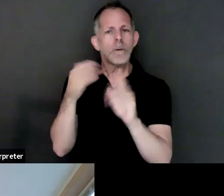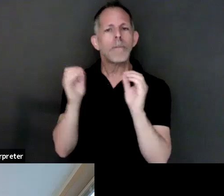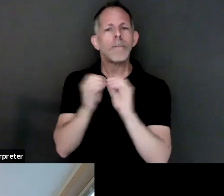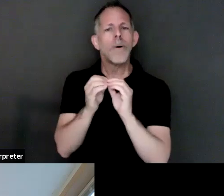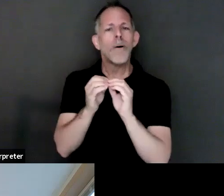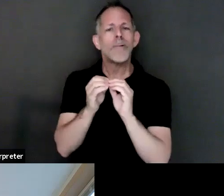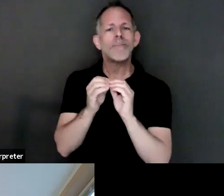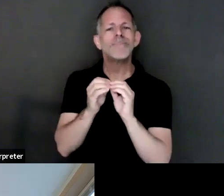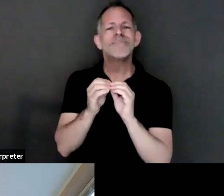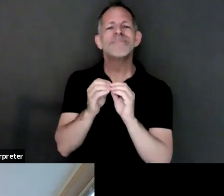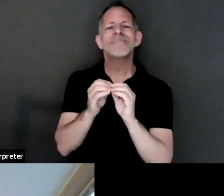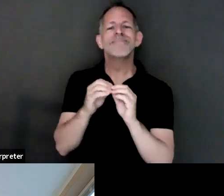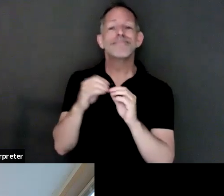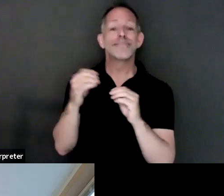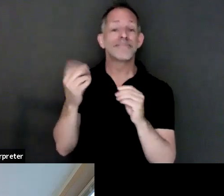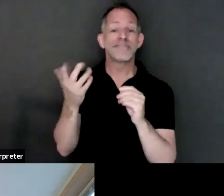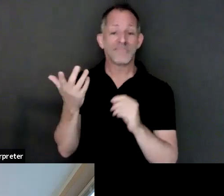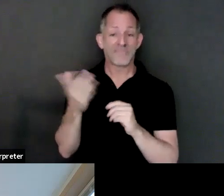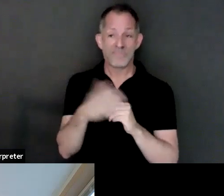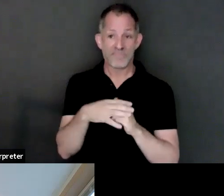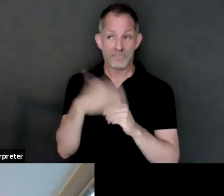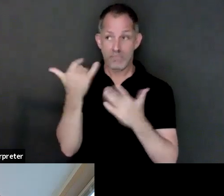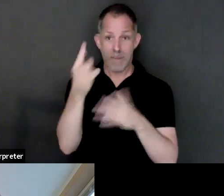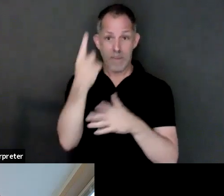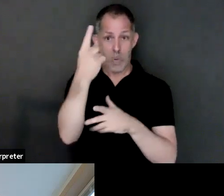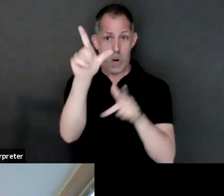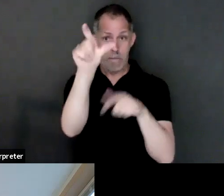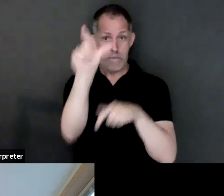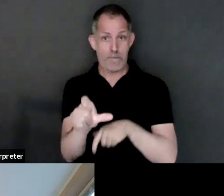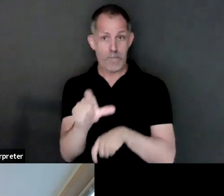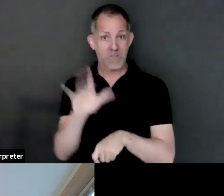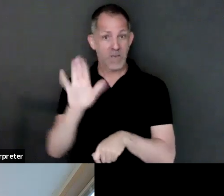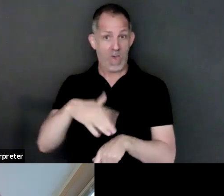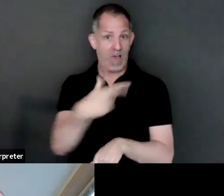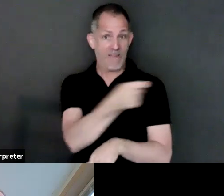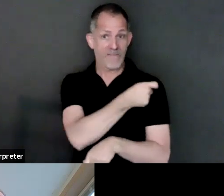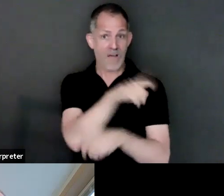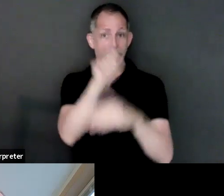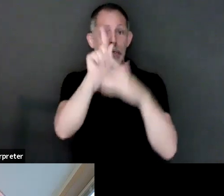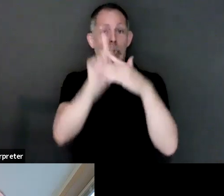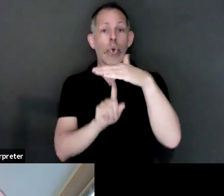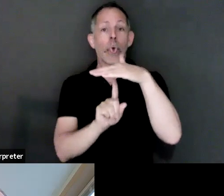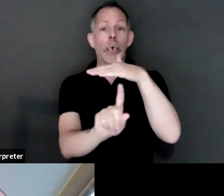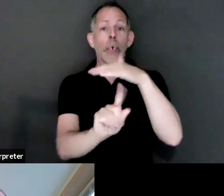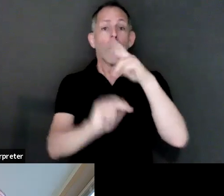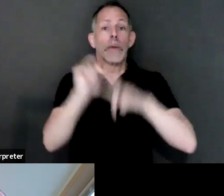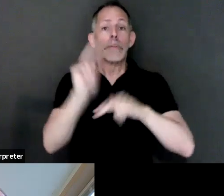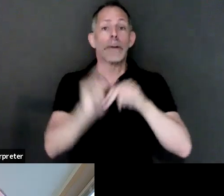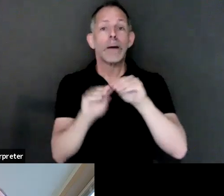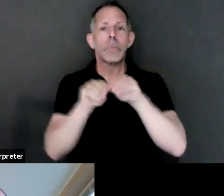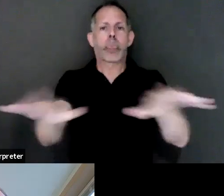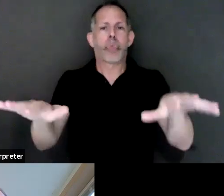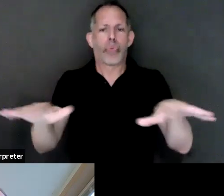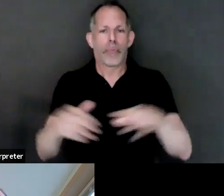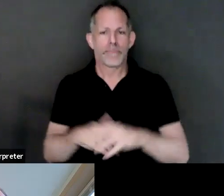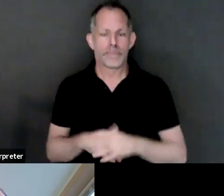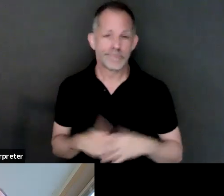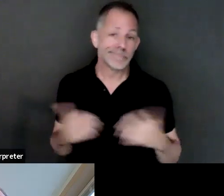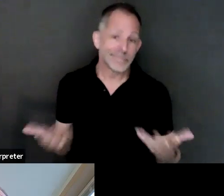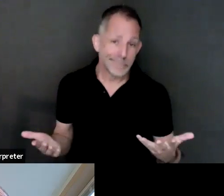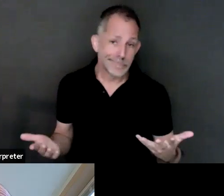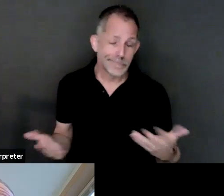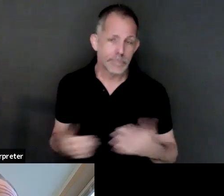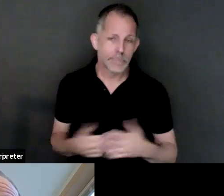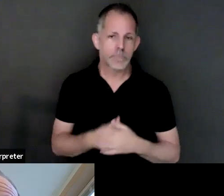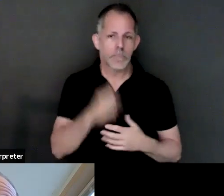member. Most of the cases, by definition, since vaccine coverage in long-term care